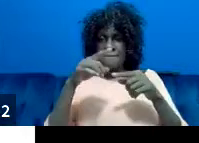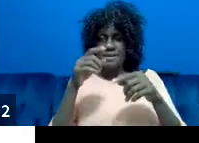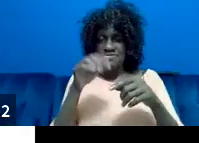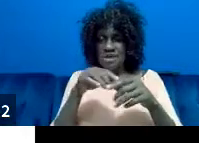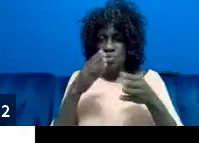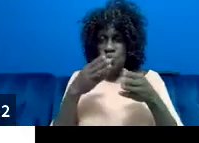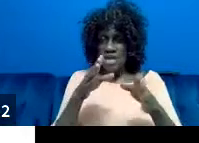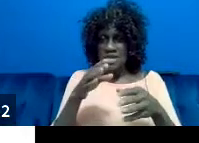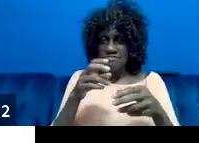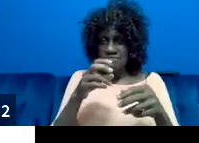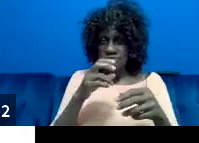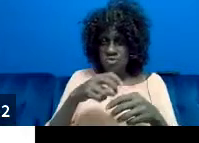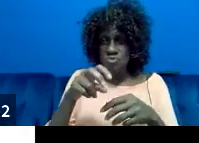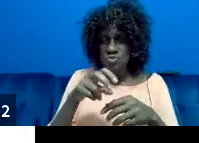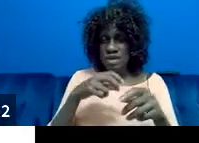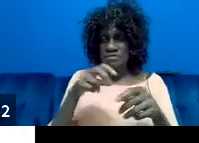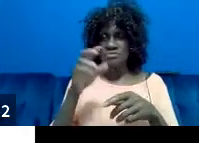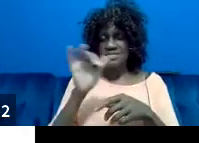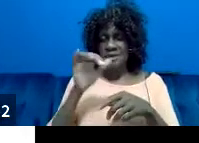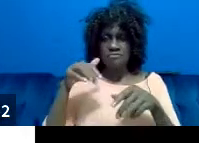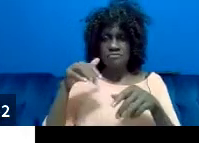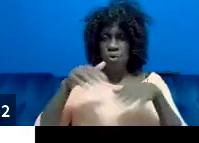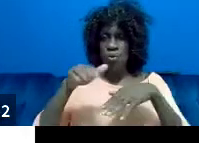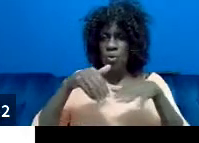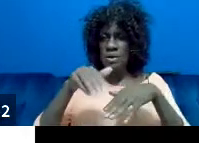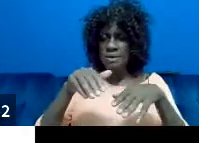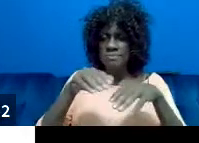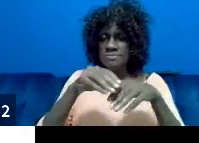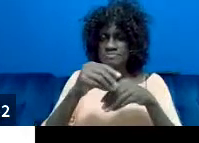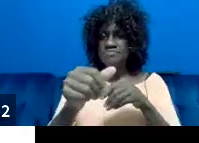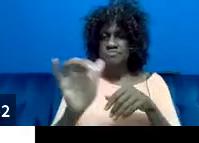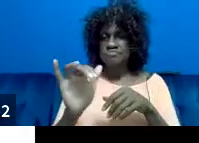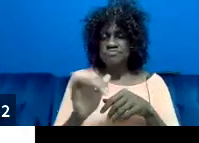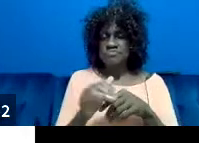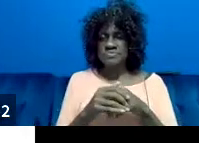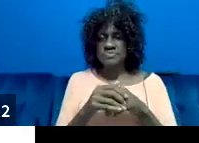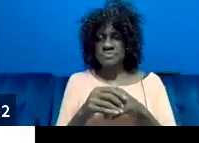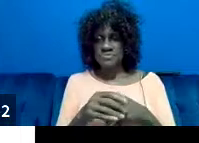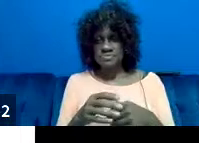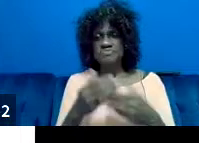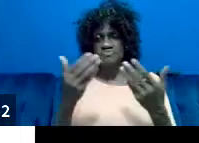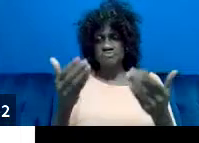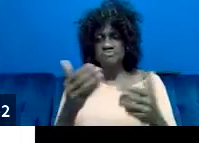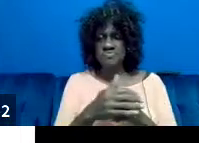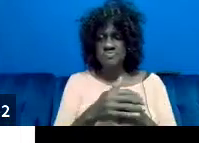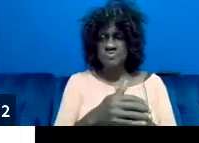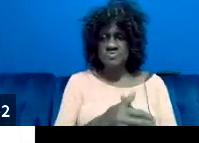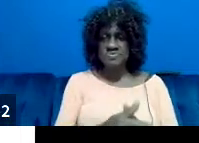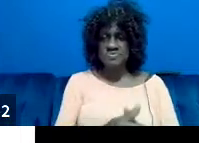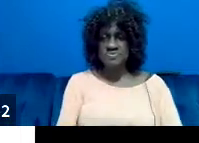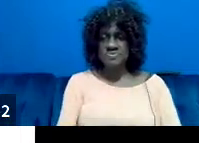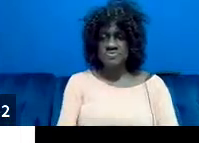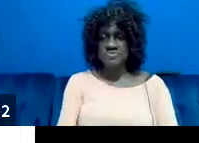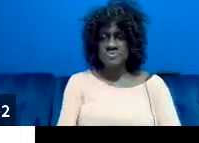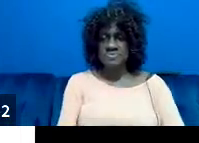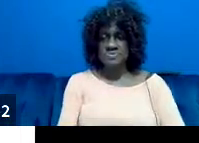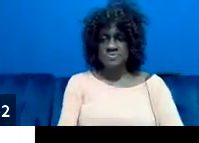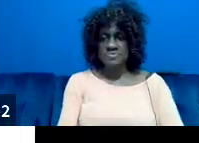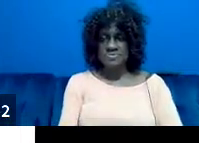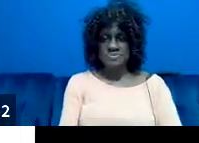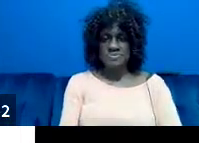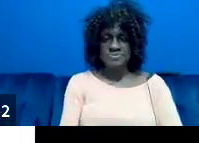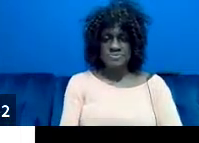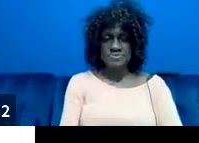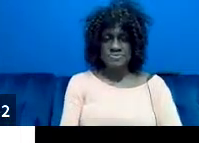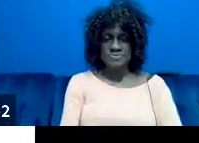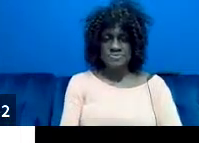travel, just as we do in walking surfaces currently. Where I see these openings is similar to what we're seeing here, where you have several slabs